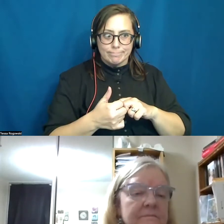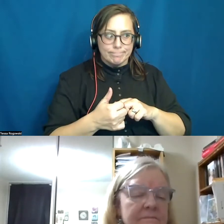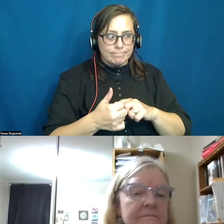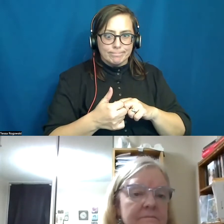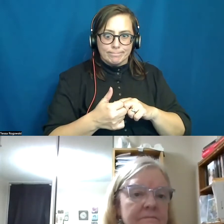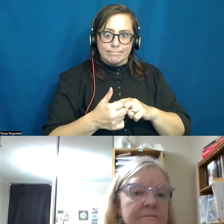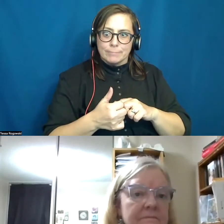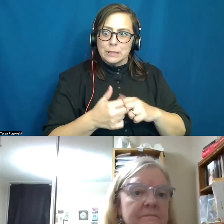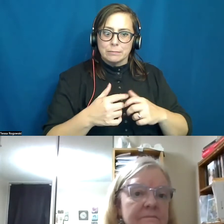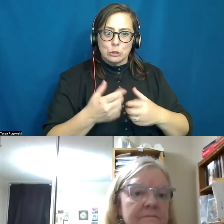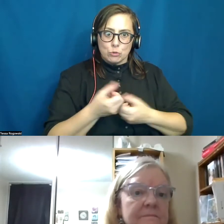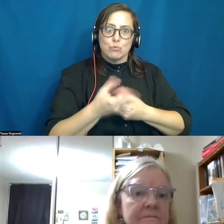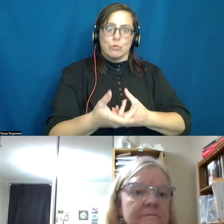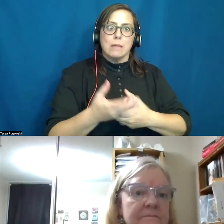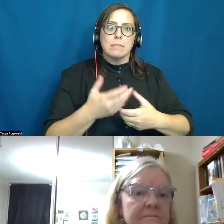help you with.